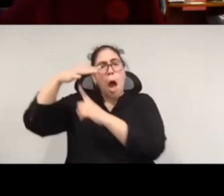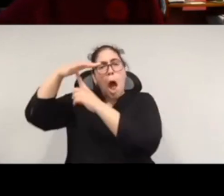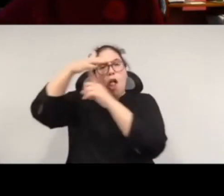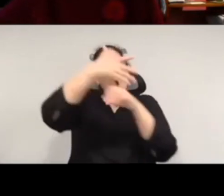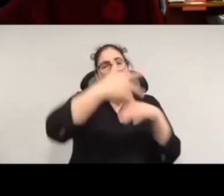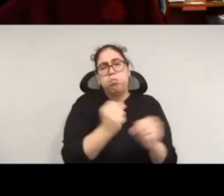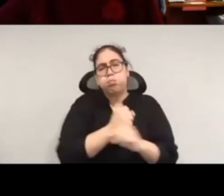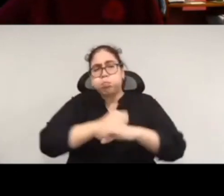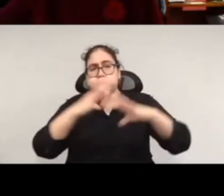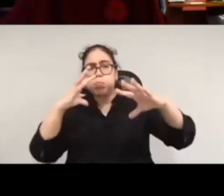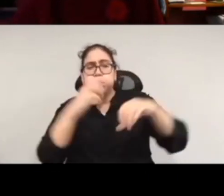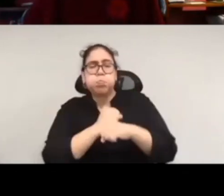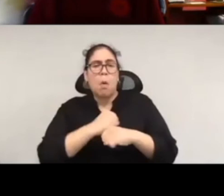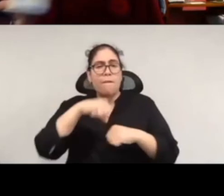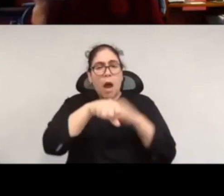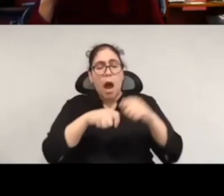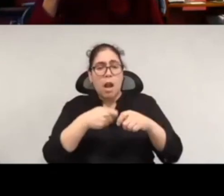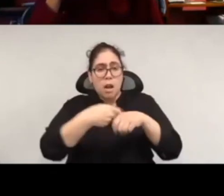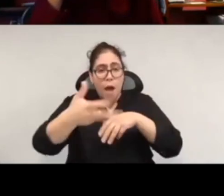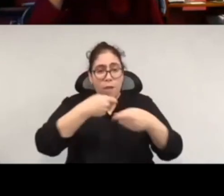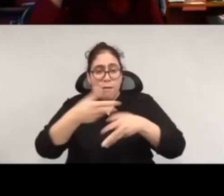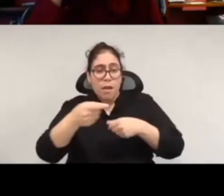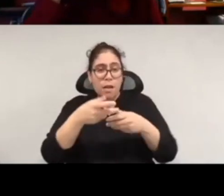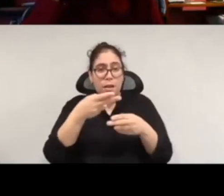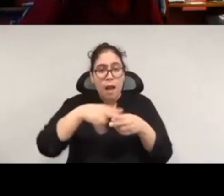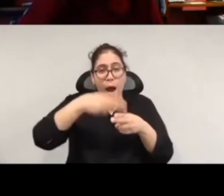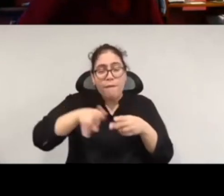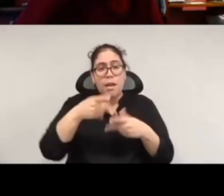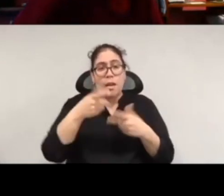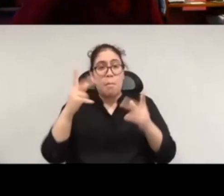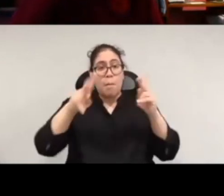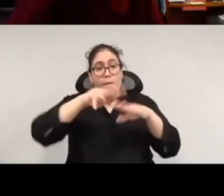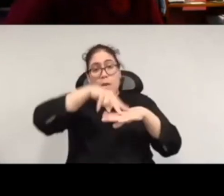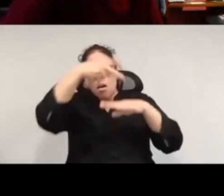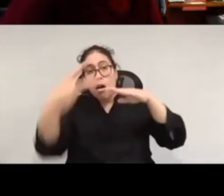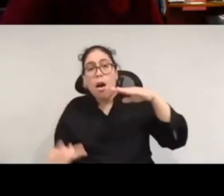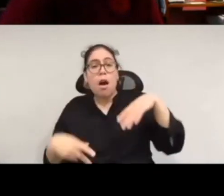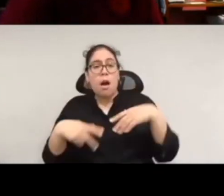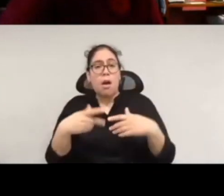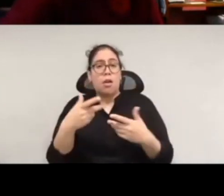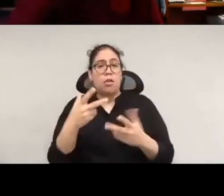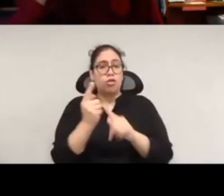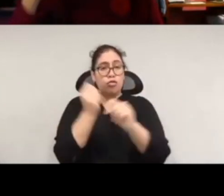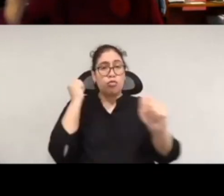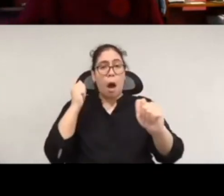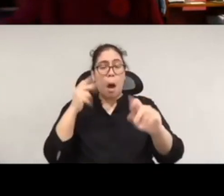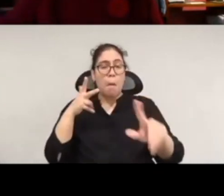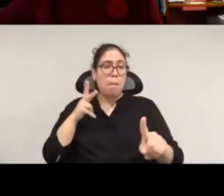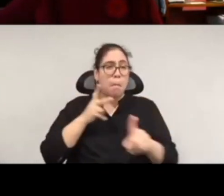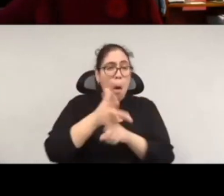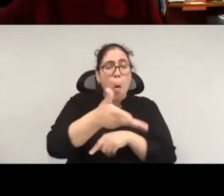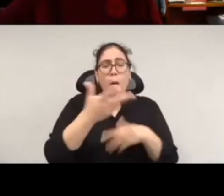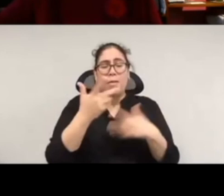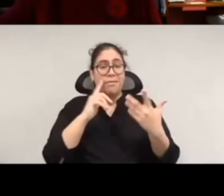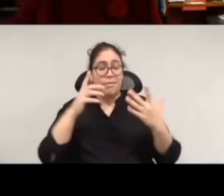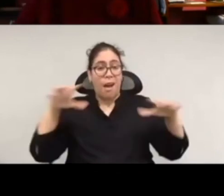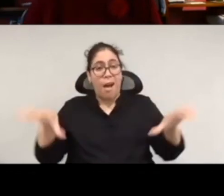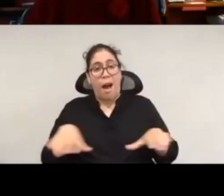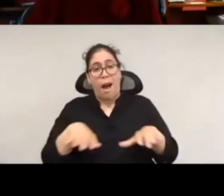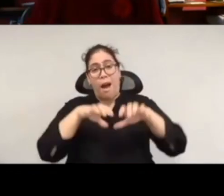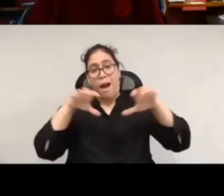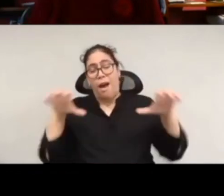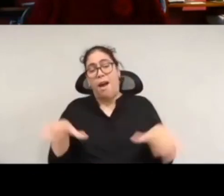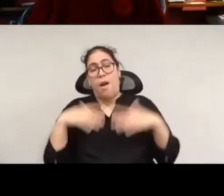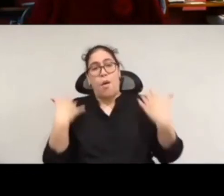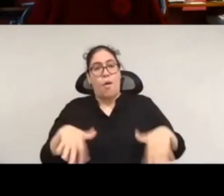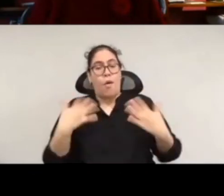explosions, fist fights, knife fights, people falling off of balconies, getting hit by trucks. And it just